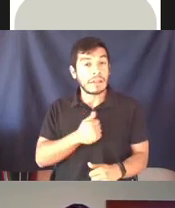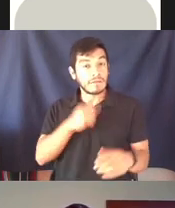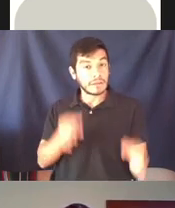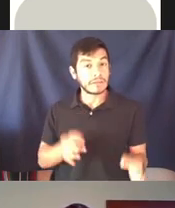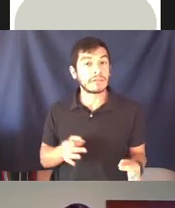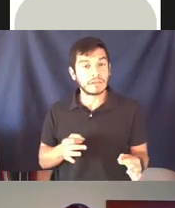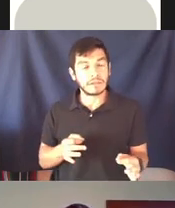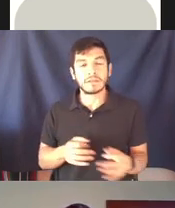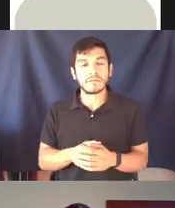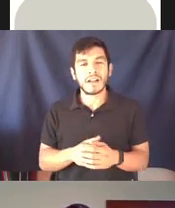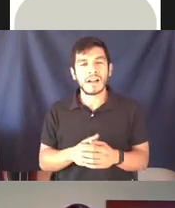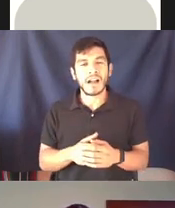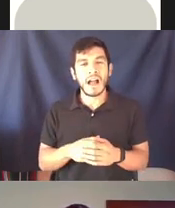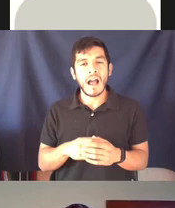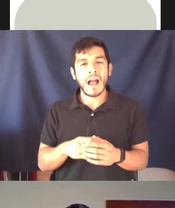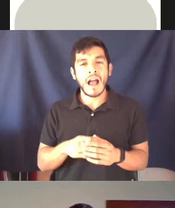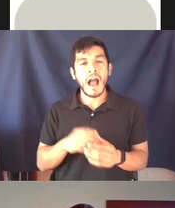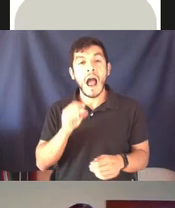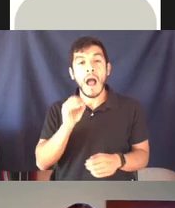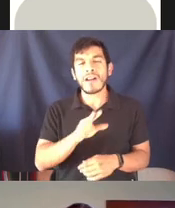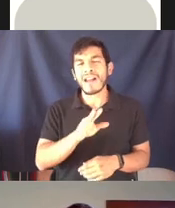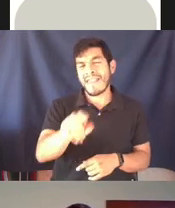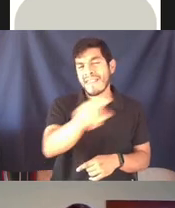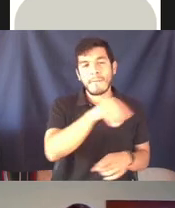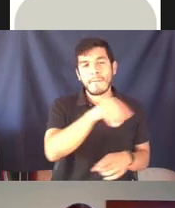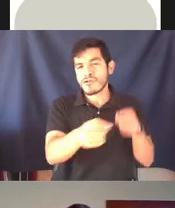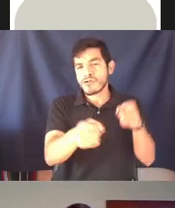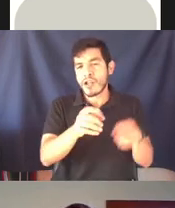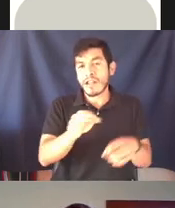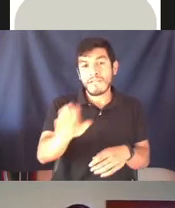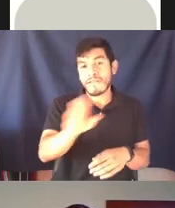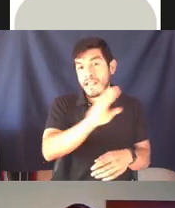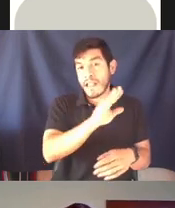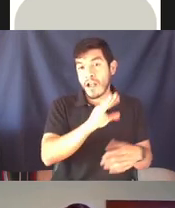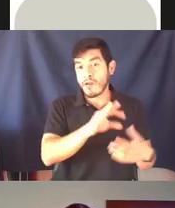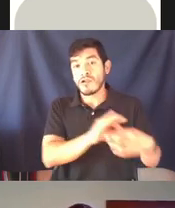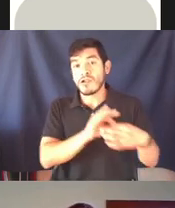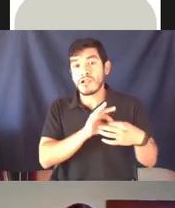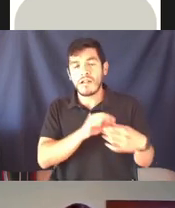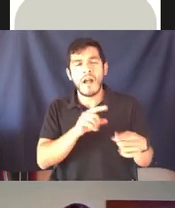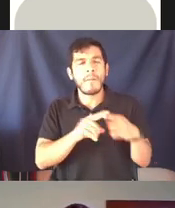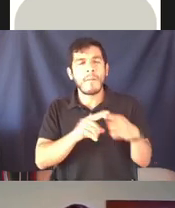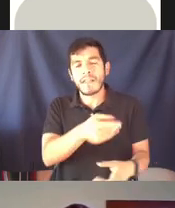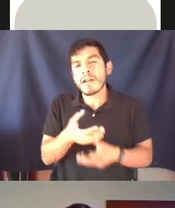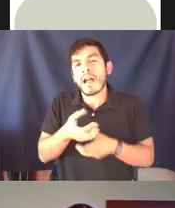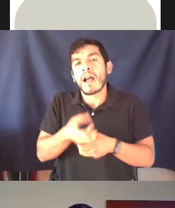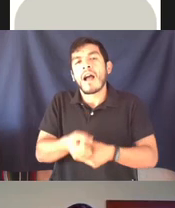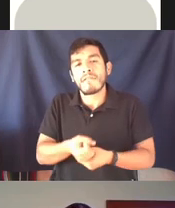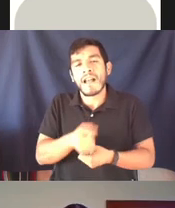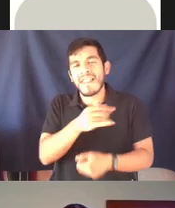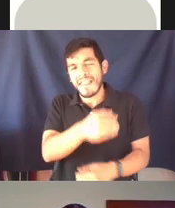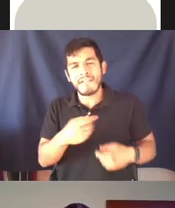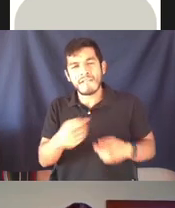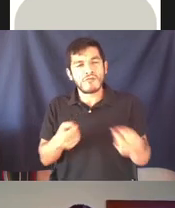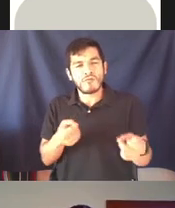in charge of not only the relationship, but also giving them the confidence that they've got control over aspects of their